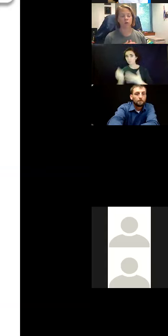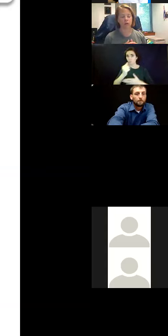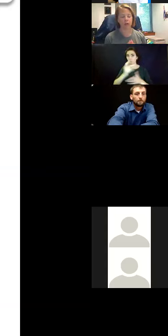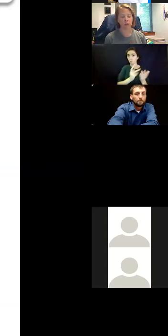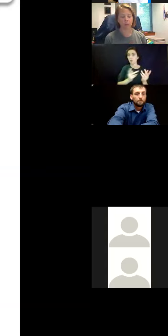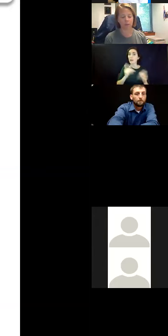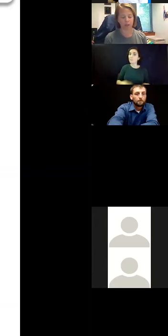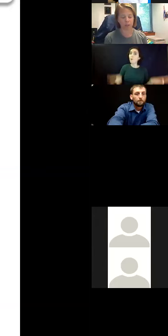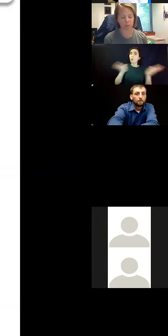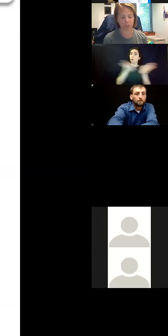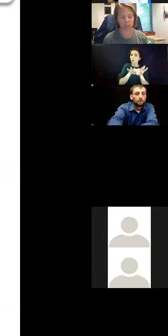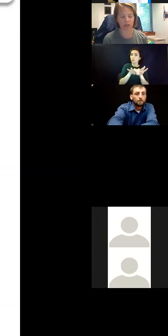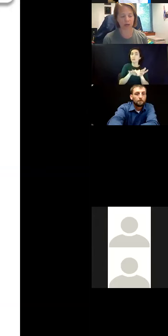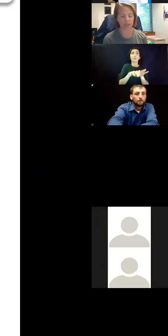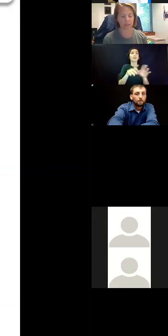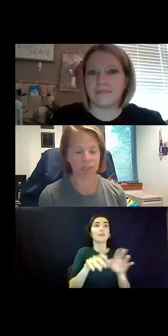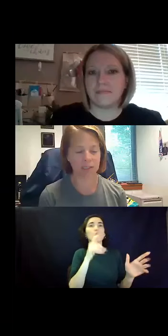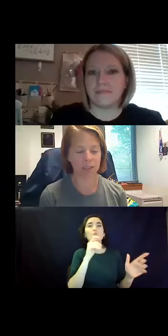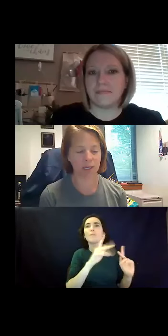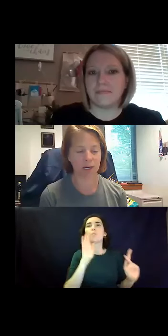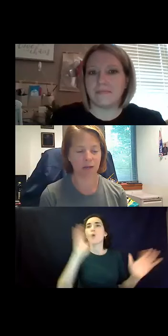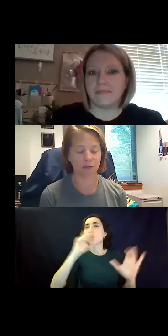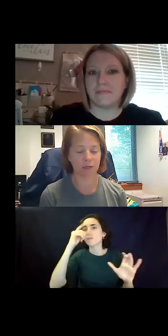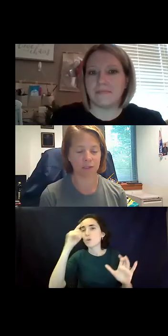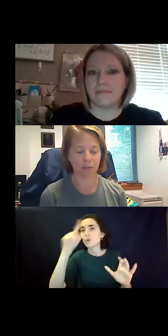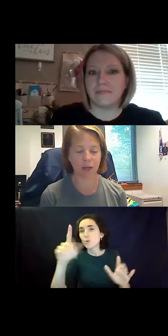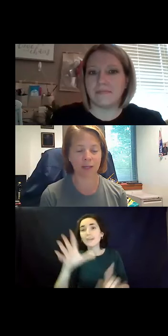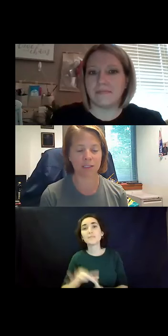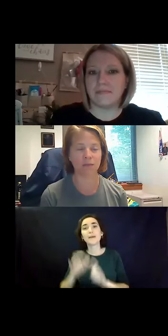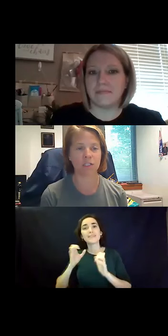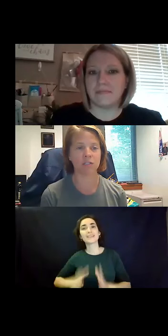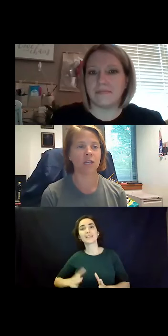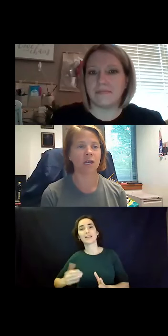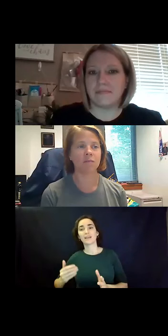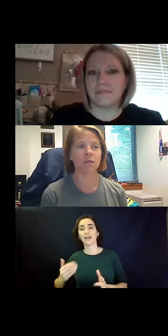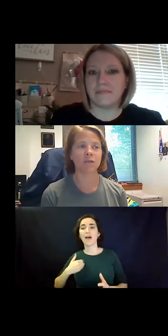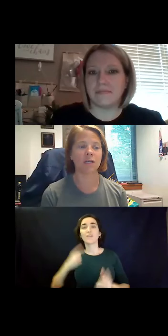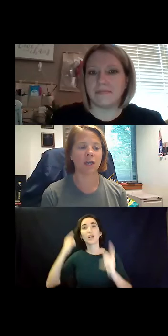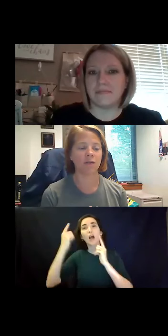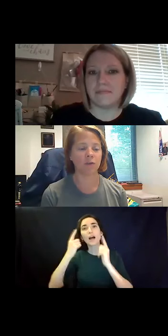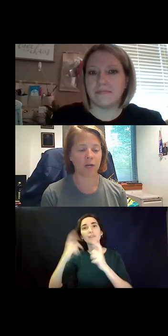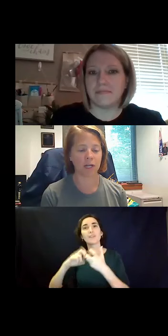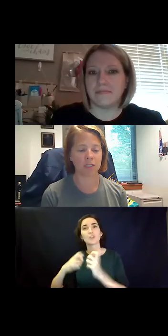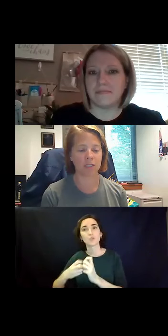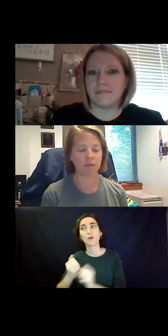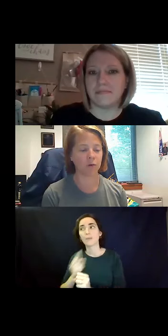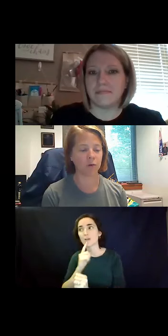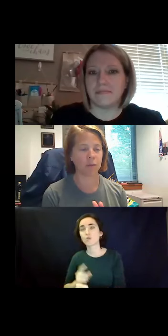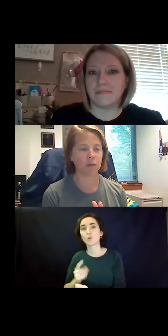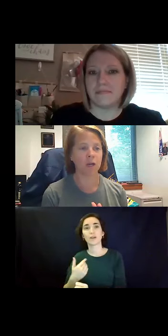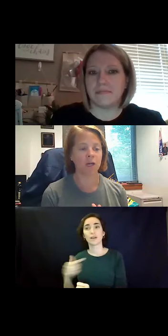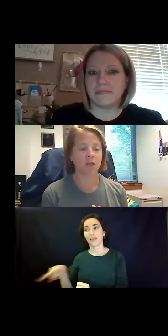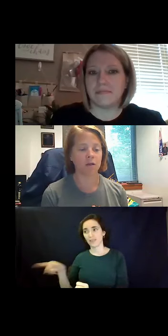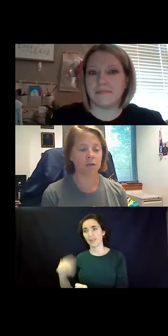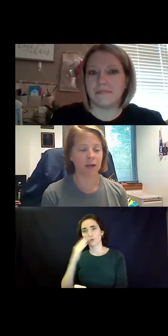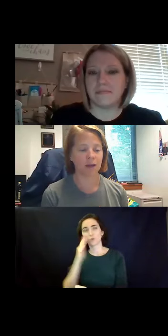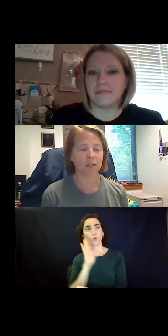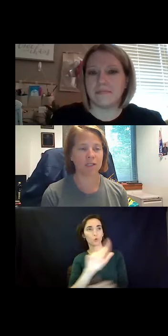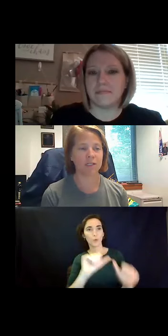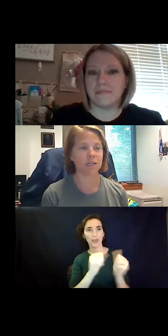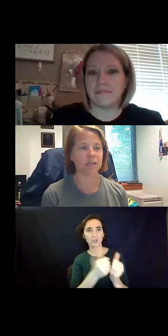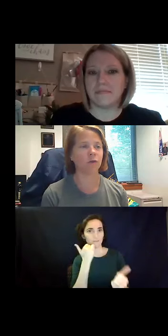or when you're helping, especially our citizens that have, some cognitive issues, make sure they have your agency phone number,